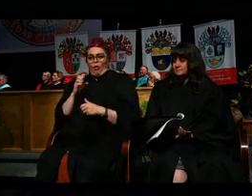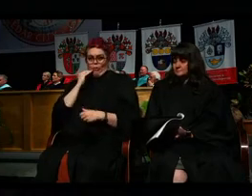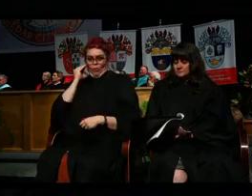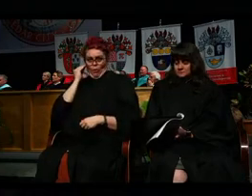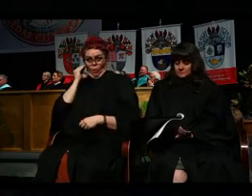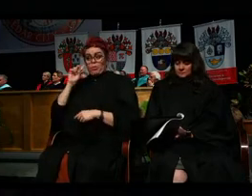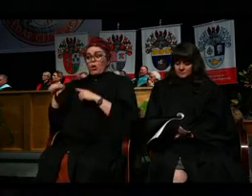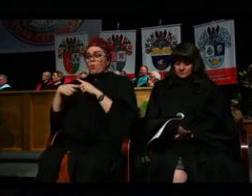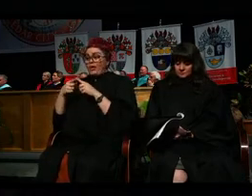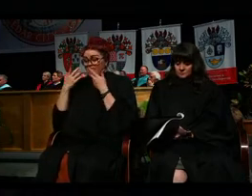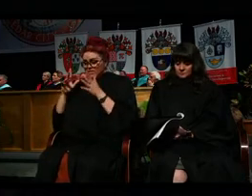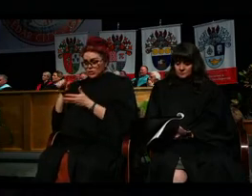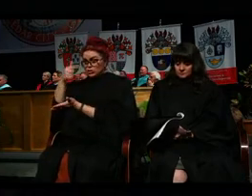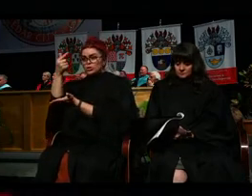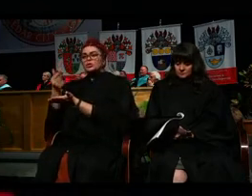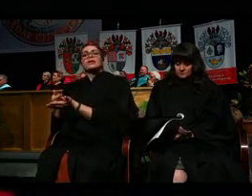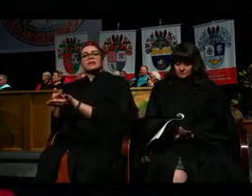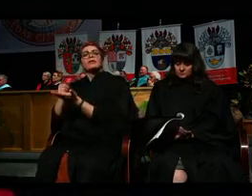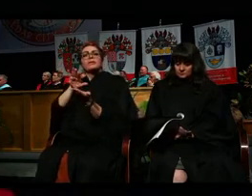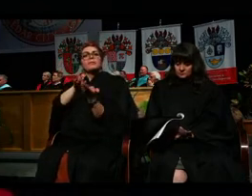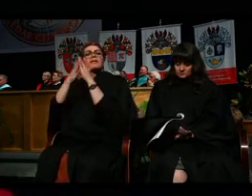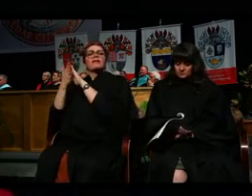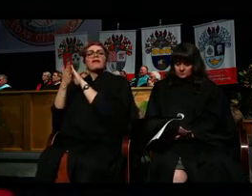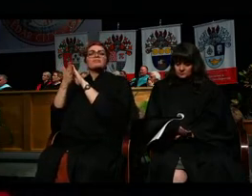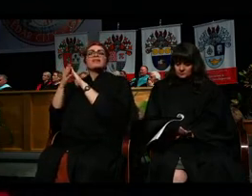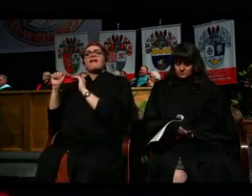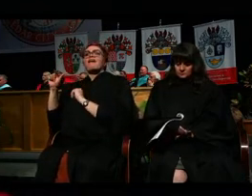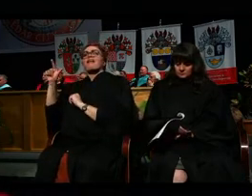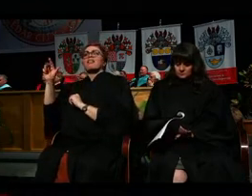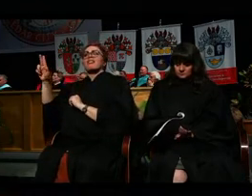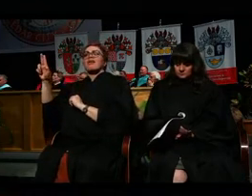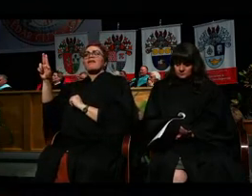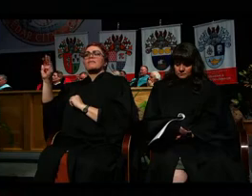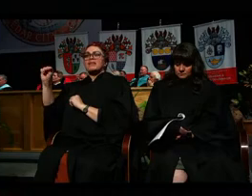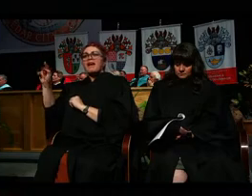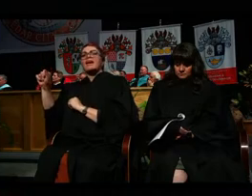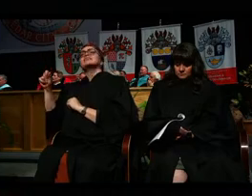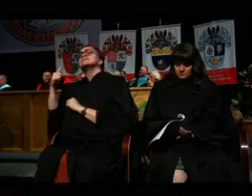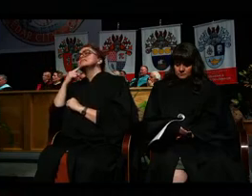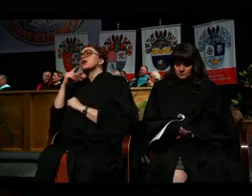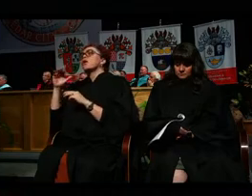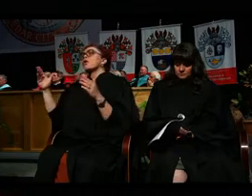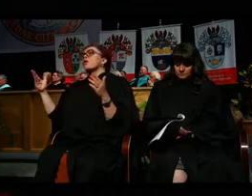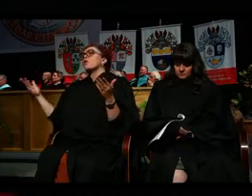alumni, that T-Bird spirit never leaves them. Welcome home.